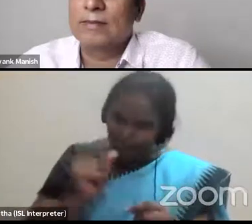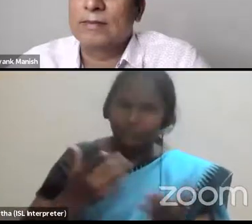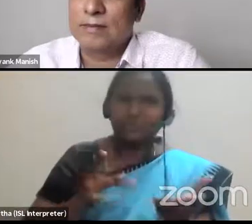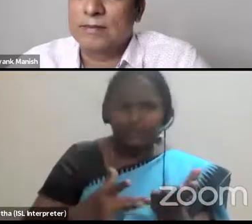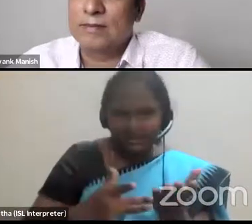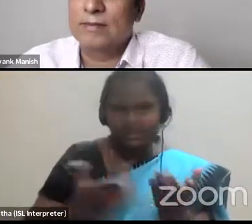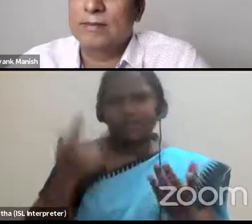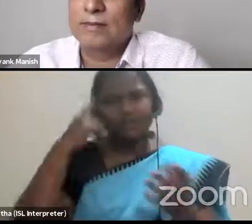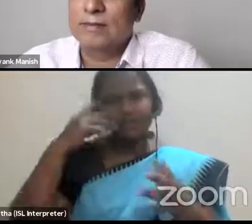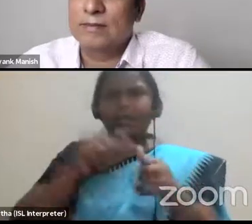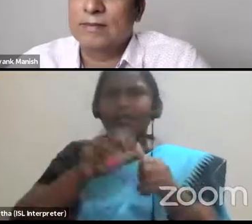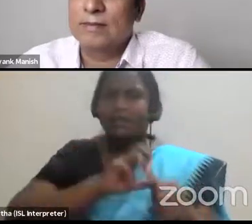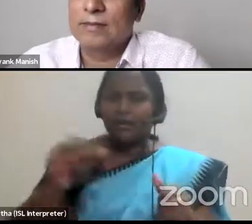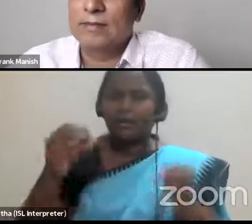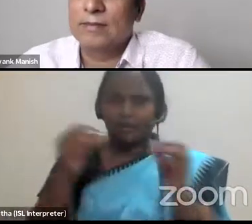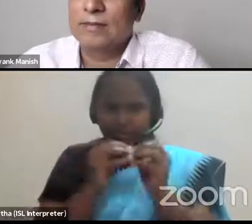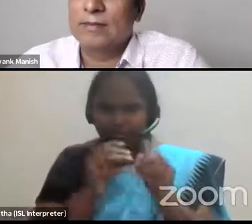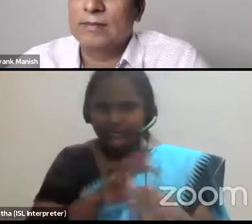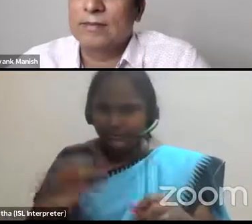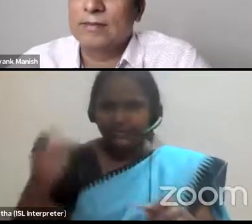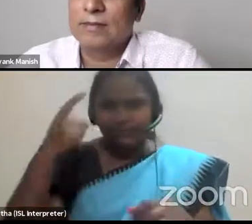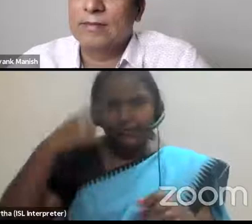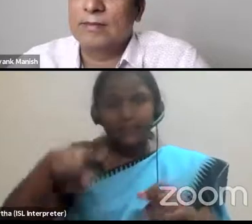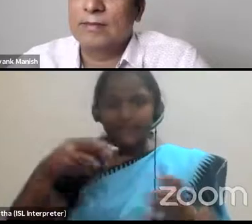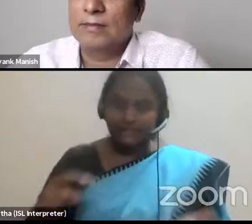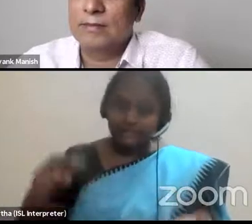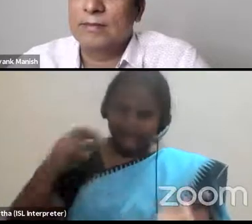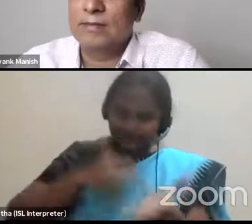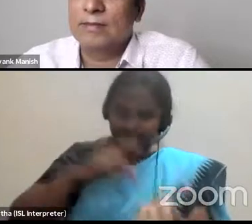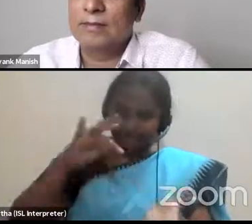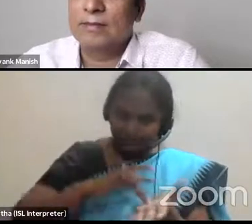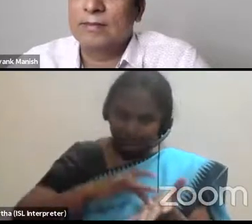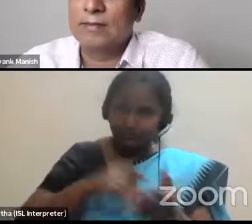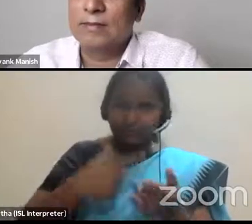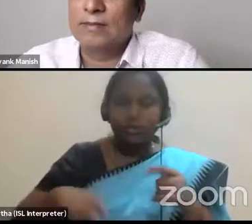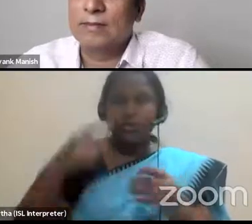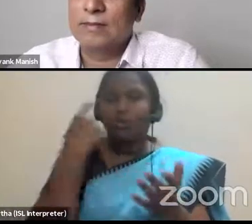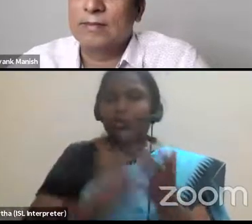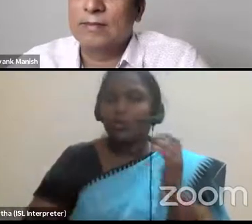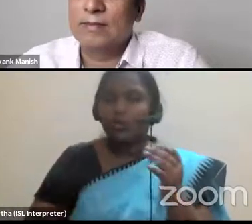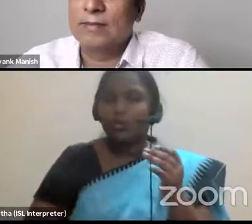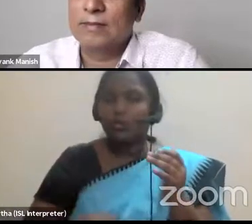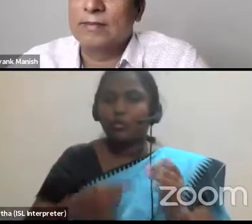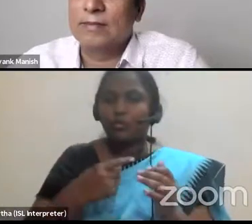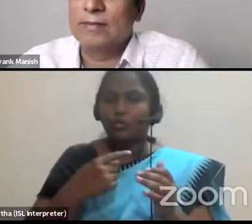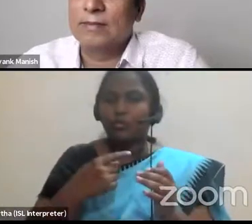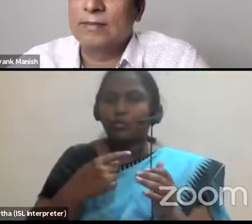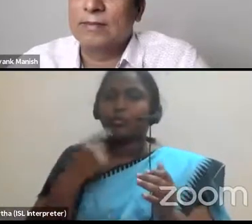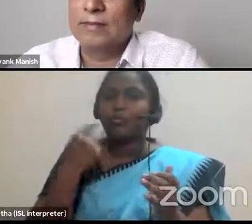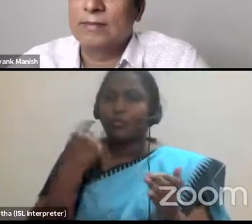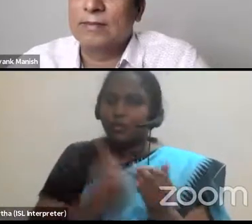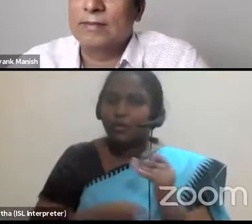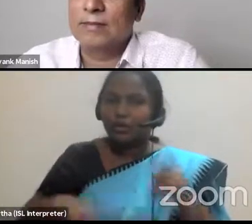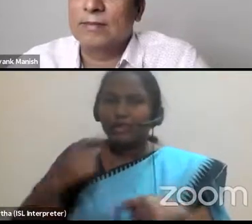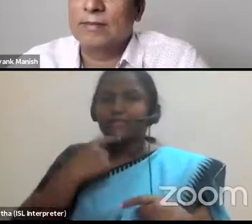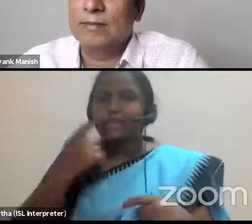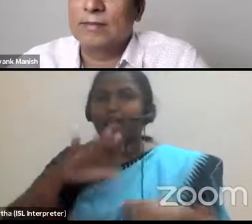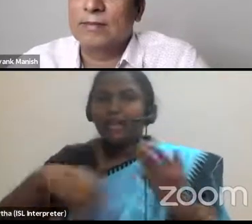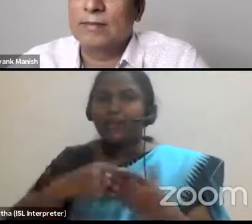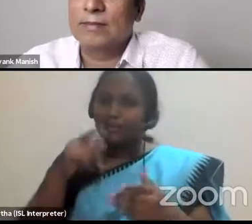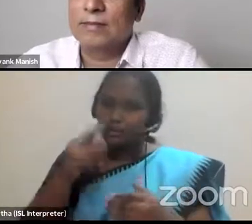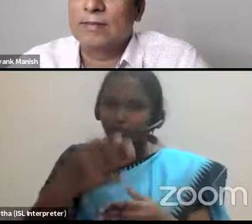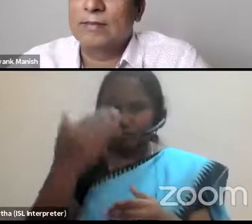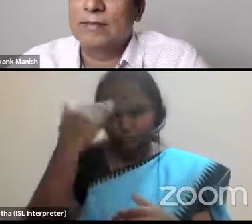beacons and see what you can see, you can stand in a particular position and see what you can, what it can tell about